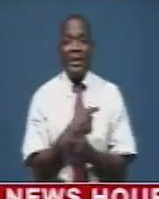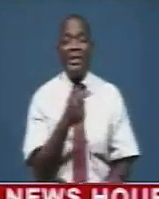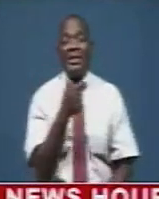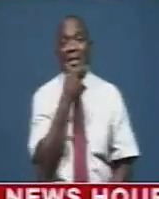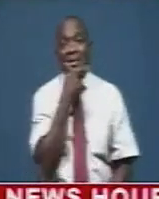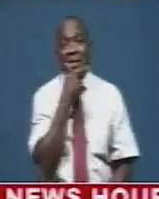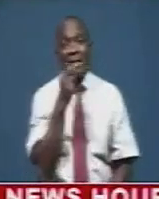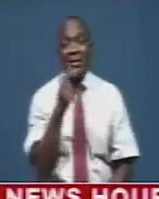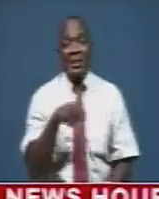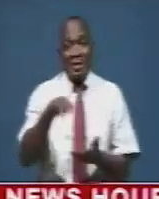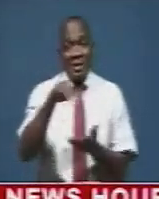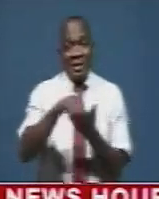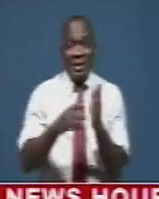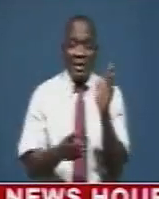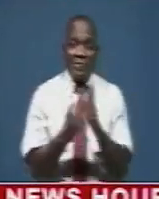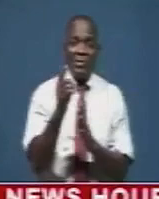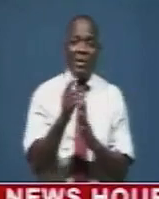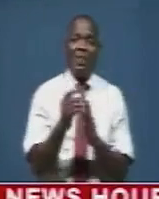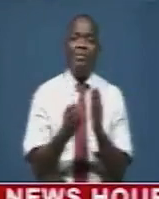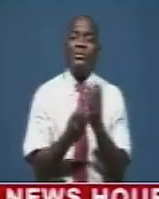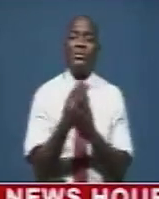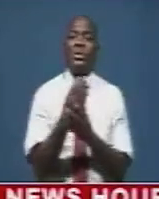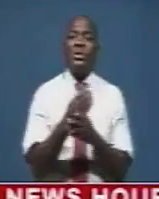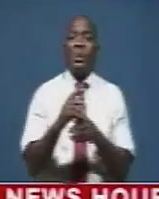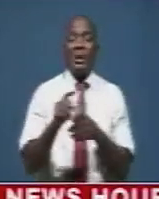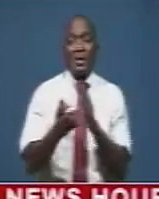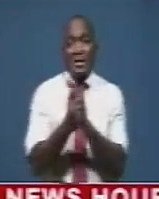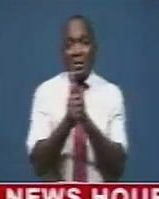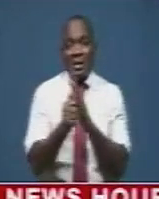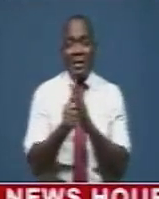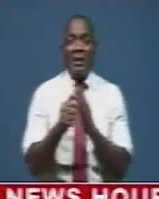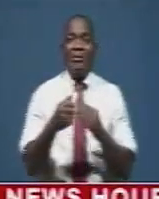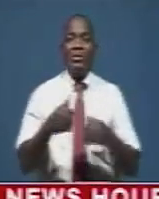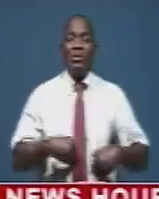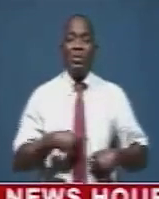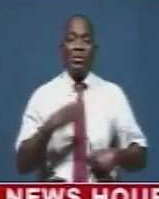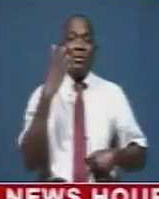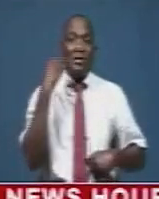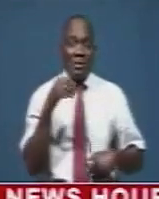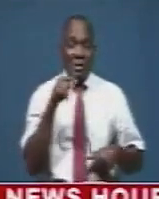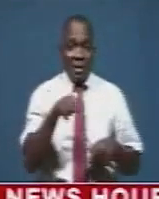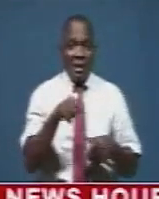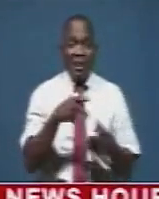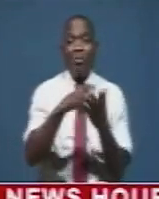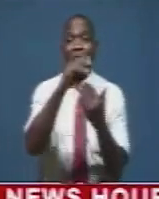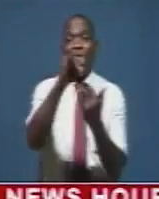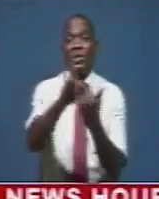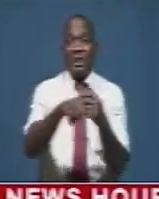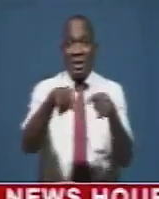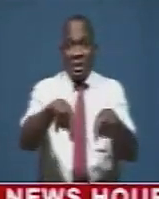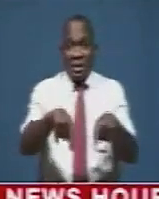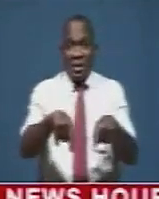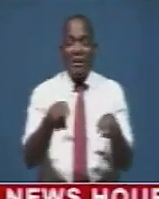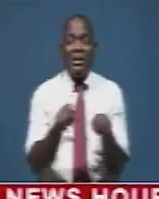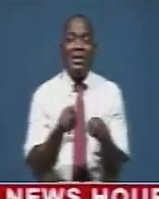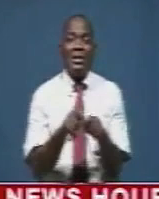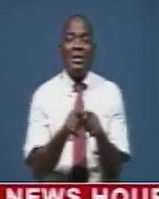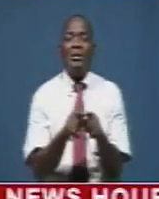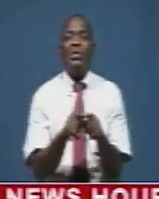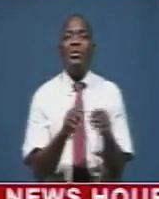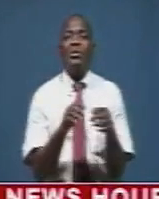said the center will develop and grow the talent and skills of the youth. These facilities and